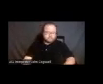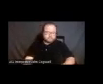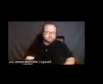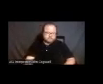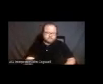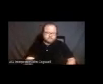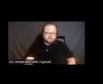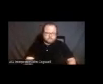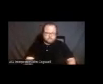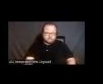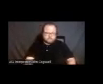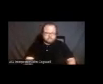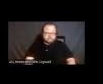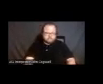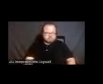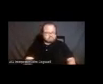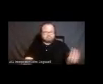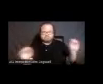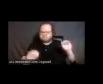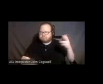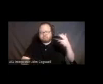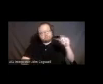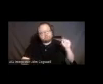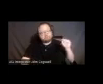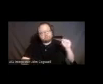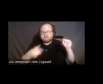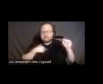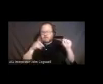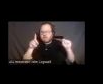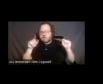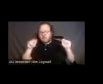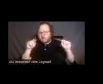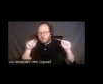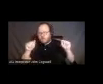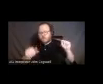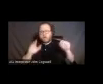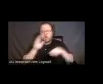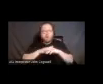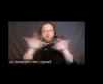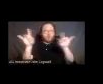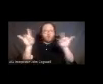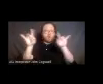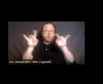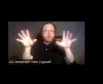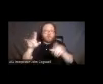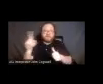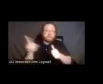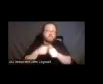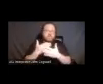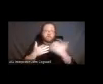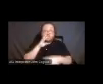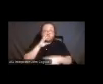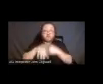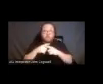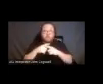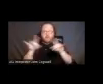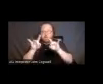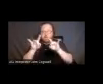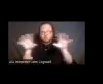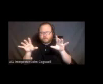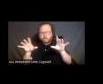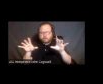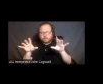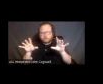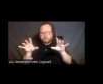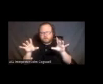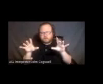up on my screen. Nothing in the chat, David. This is Dakota. On the crisis, the very first thing you spoke about, the crisis